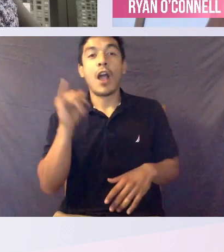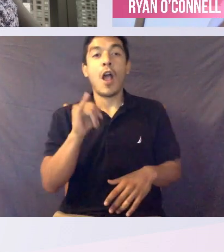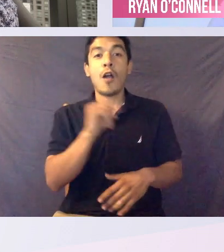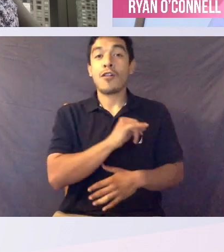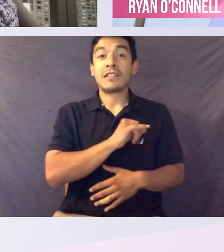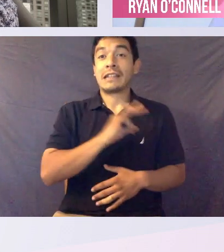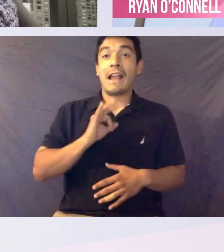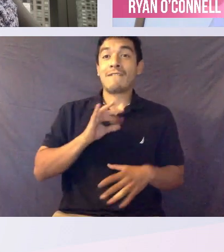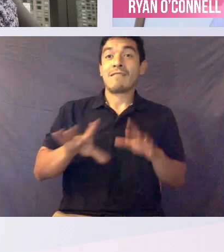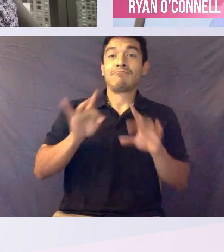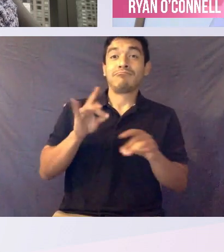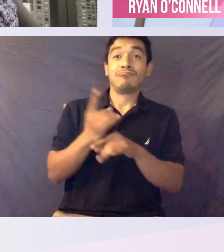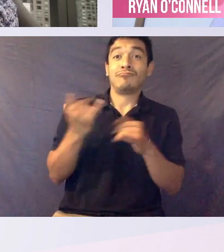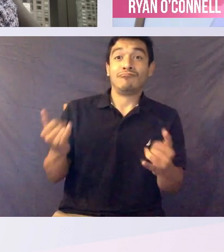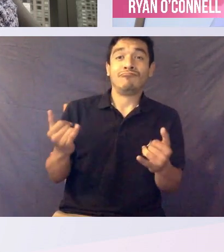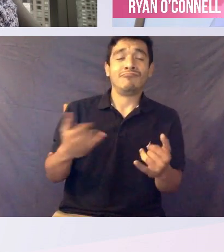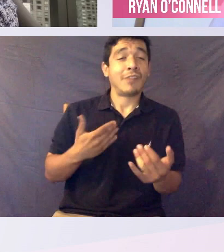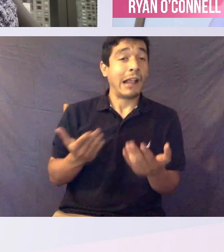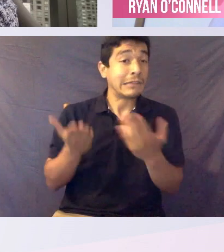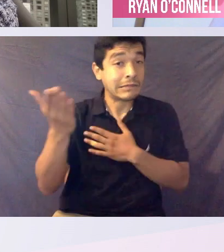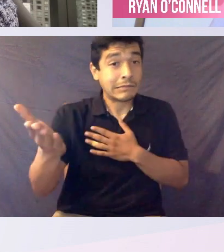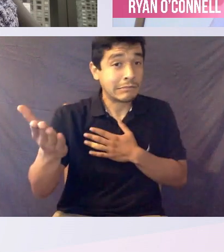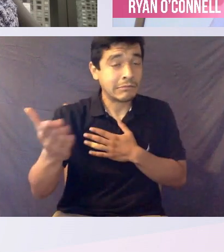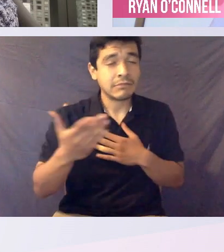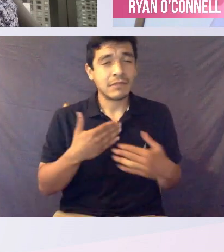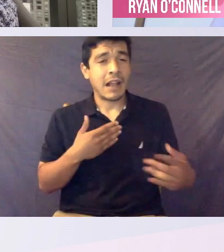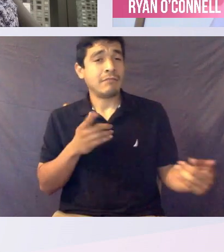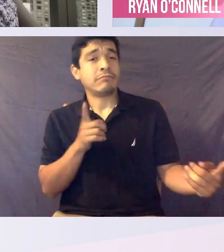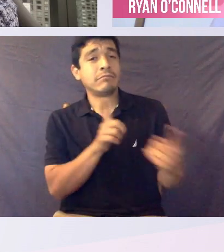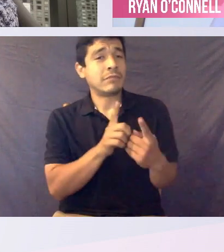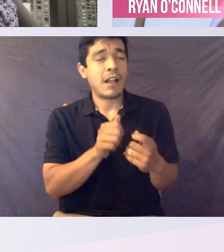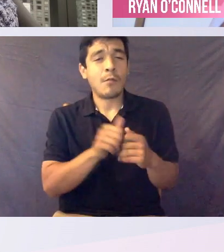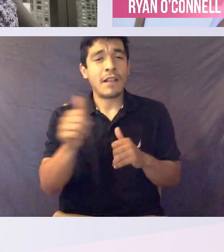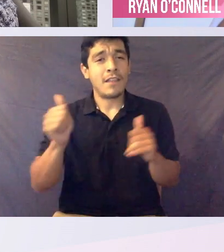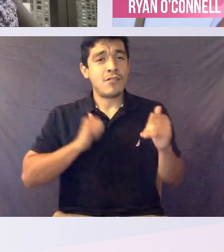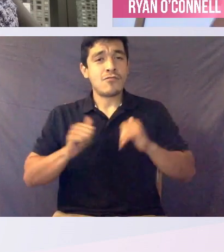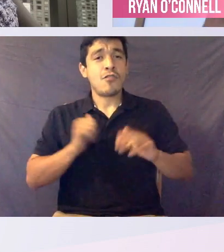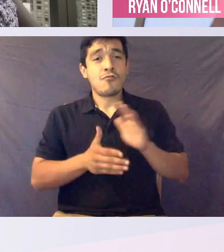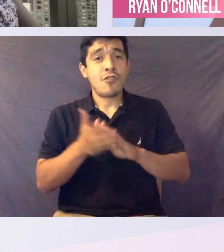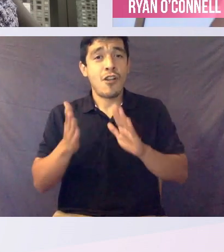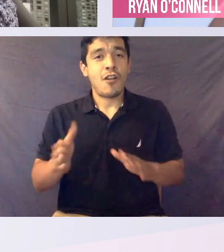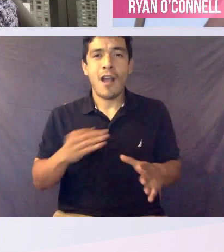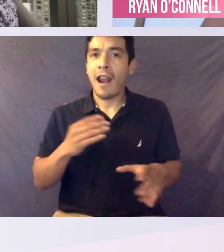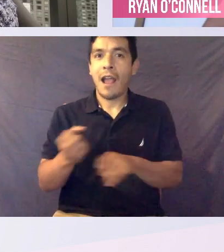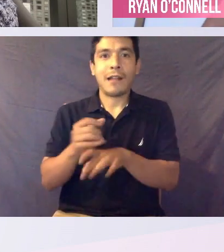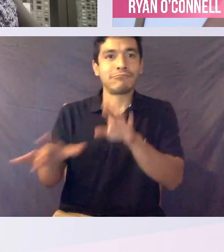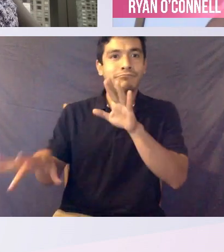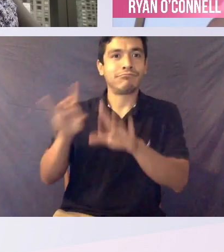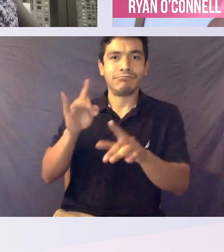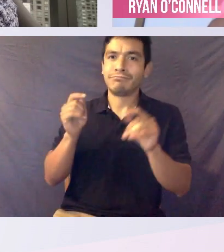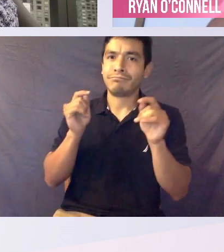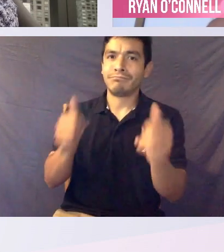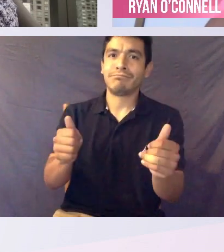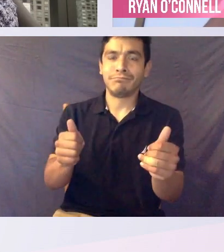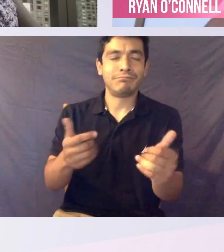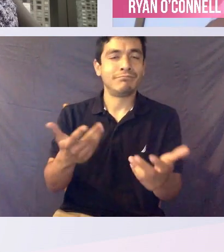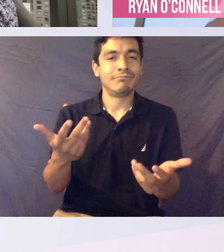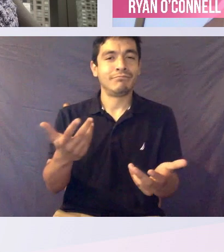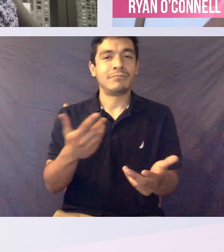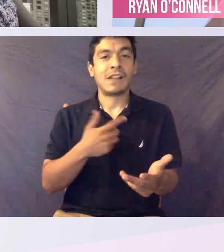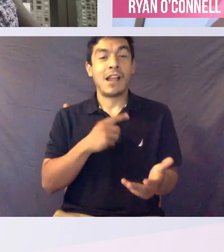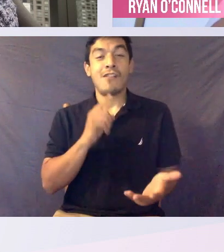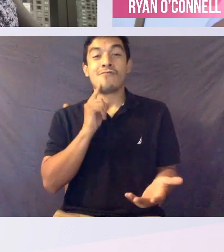was submitted. I met with the showrunners like a week after I moved here, and then I got staffed like 2 days later. And I truly,